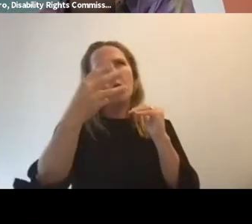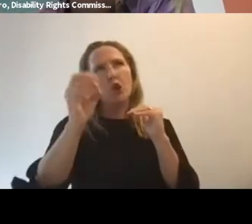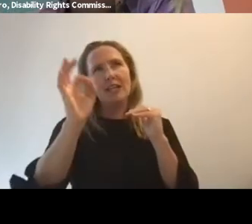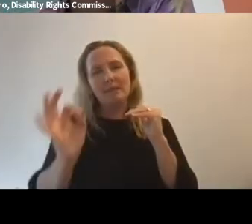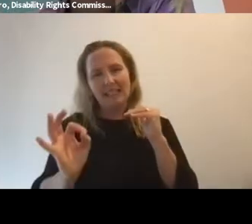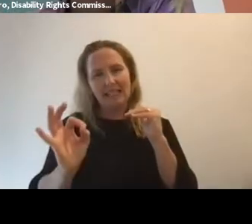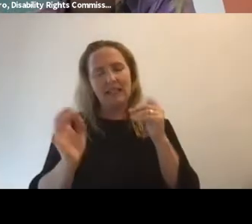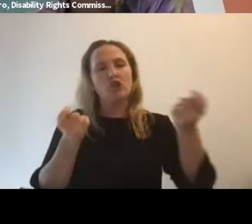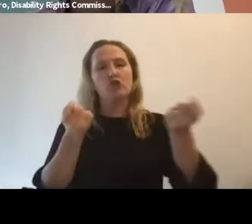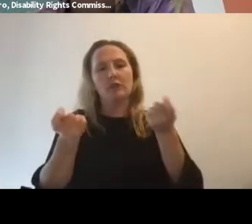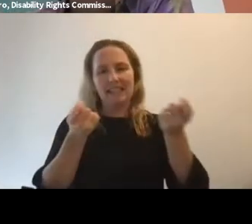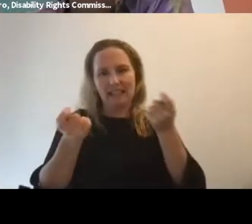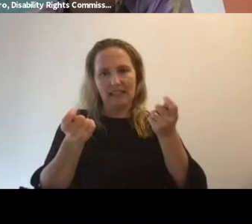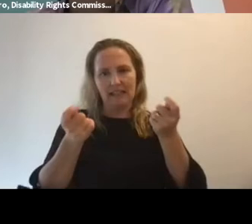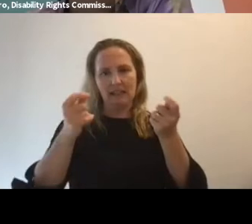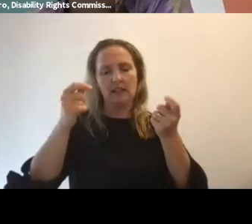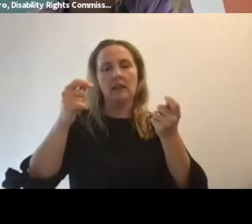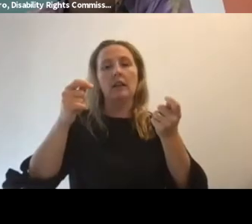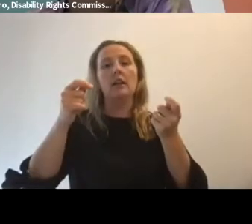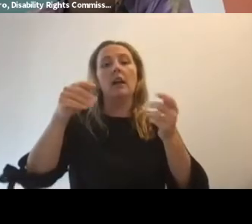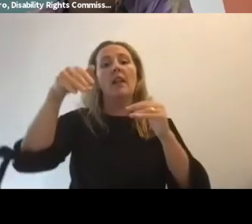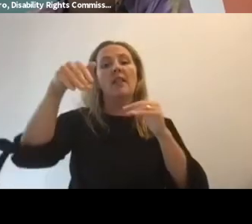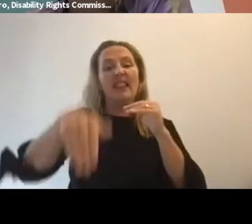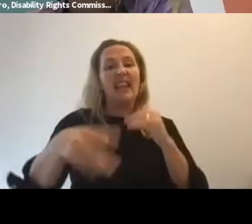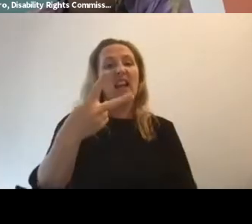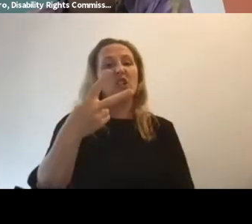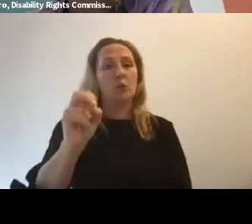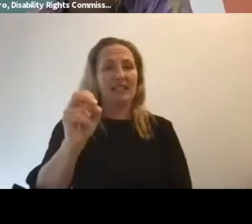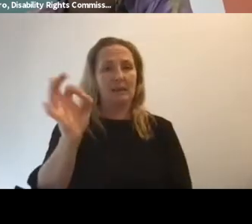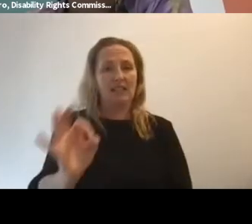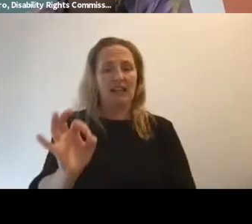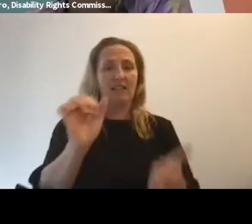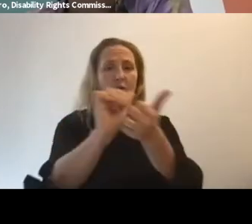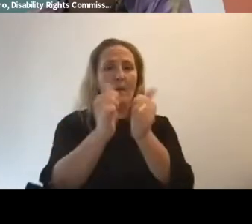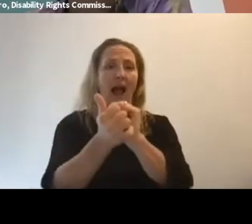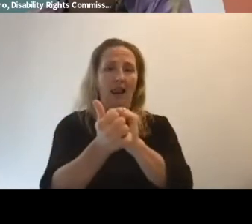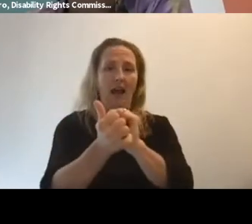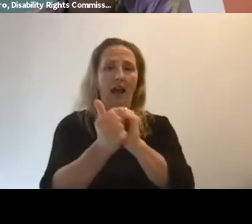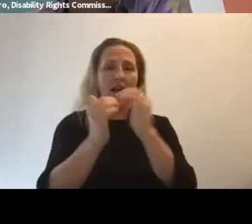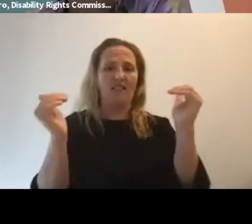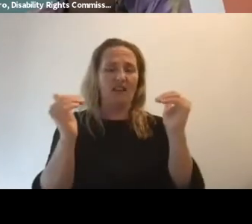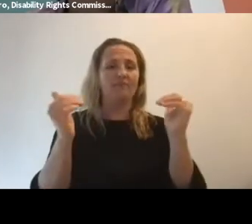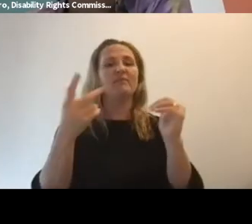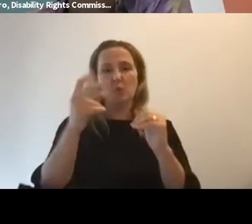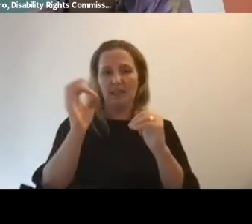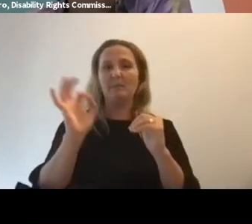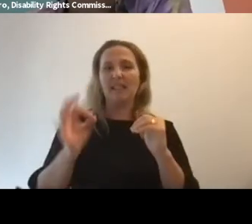level, and down to 20% at the partner level of female.